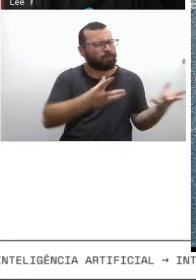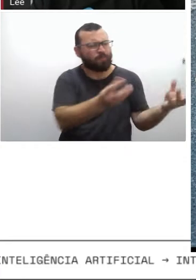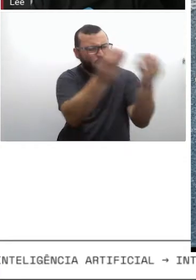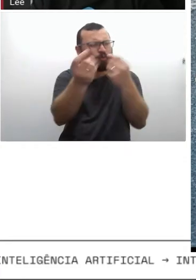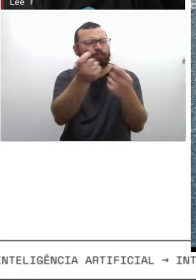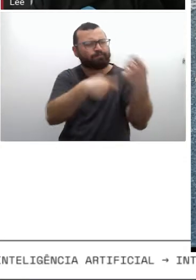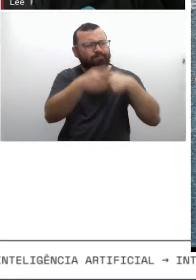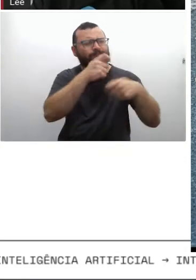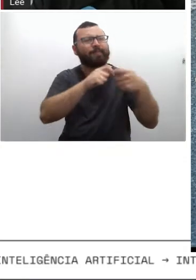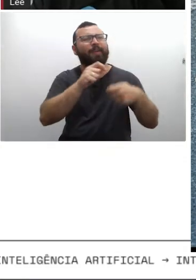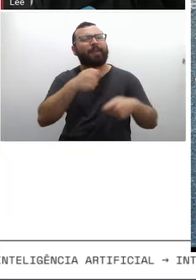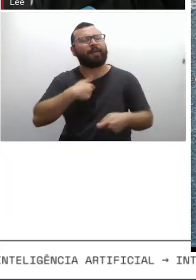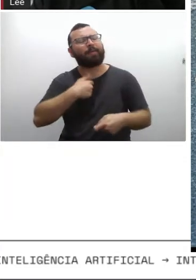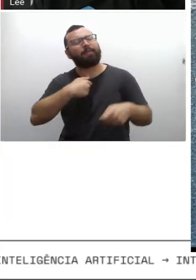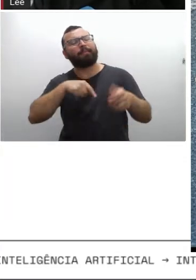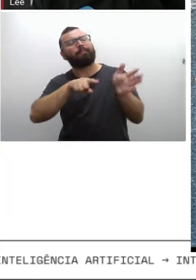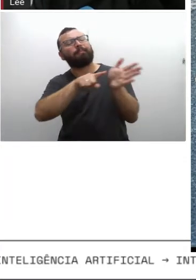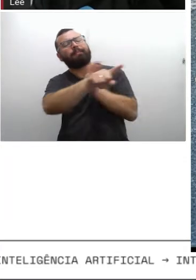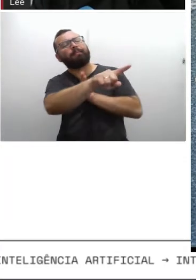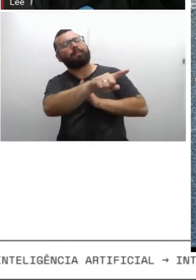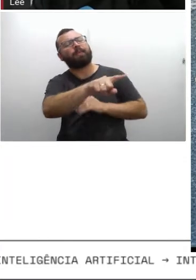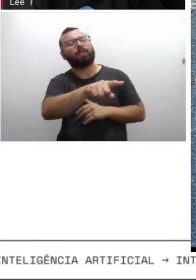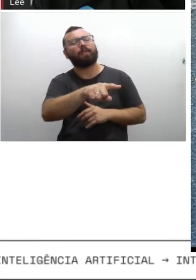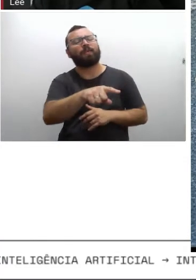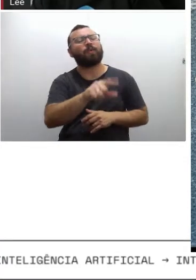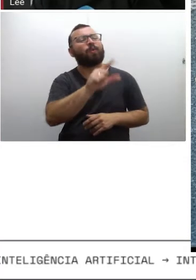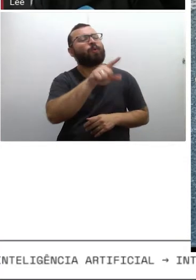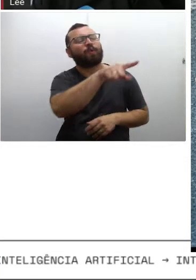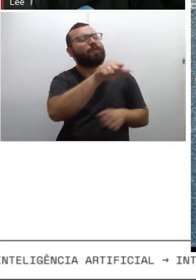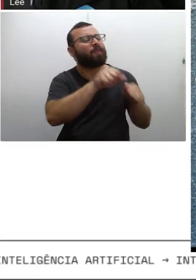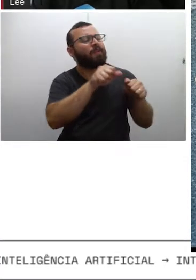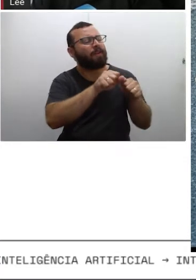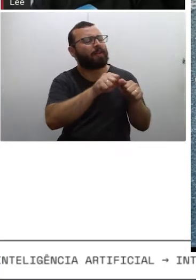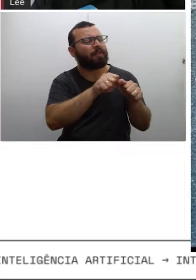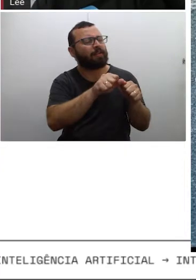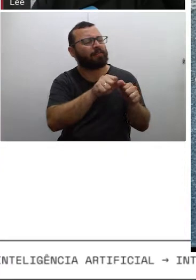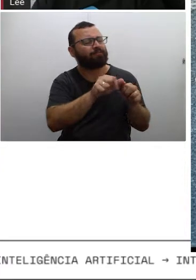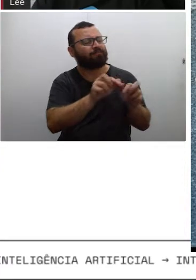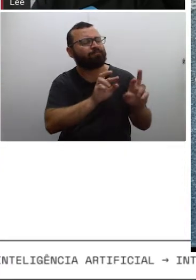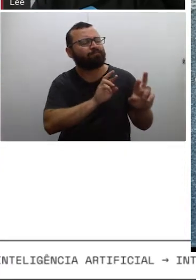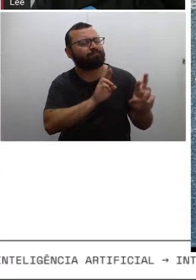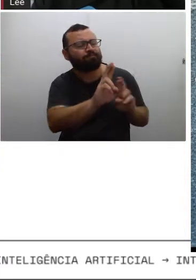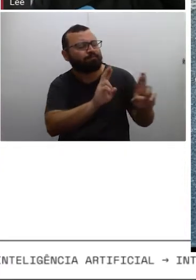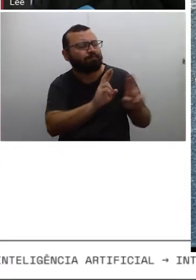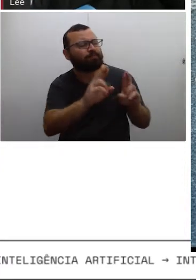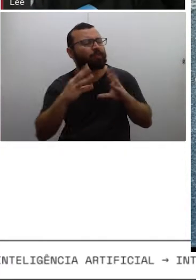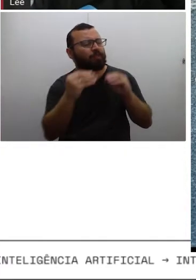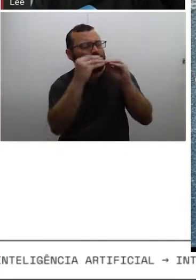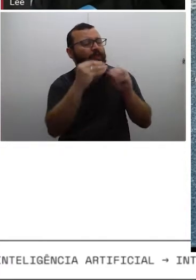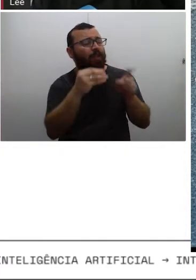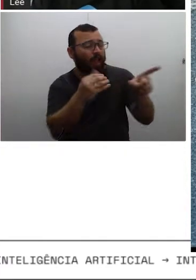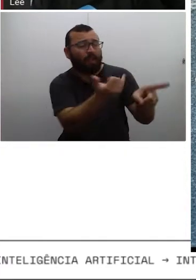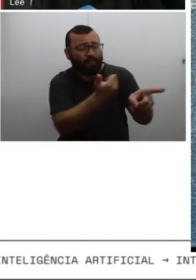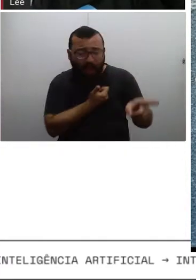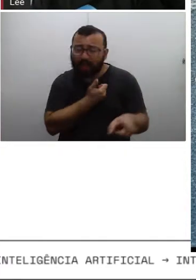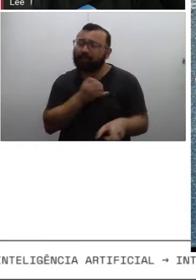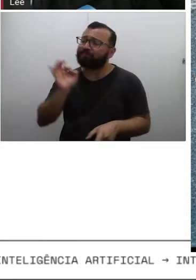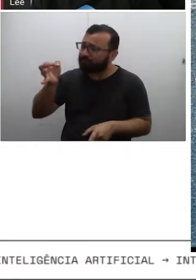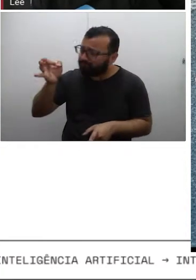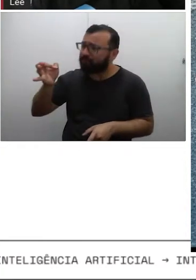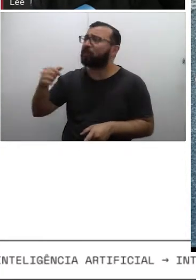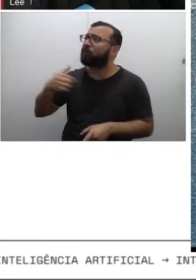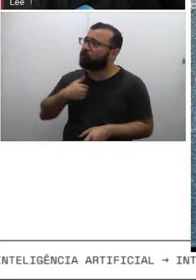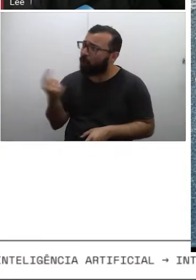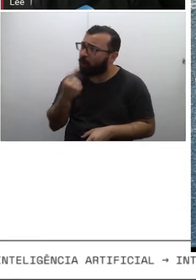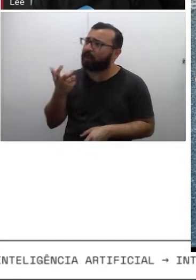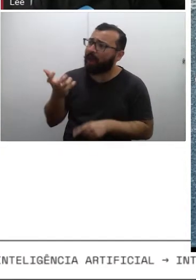ask them like, oh, what are you doing for chatbot analytics? Then they always tell me like, yeah, that's on the planning. We want to